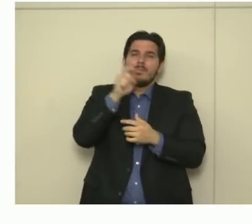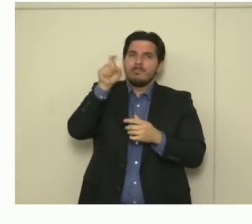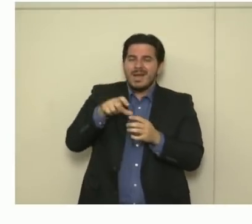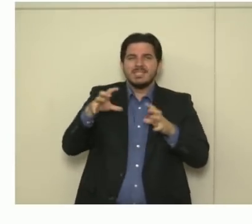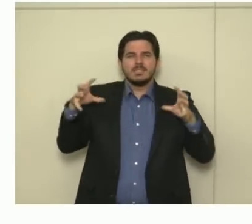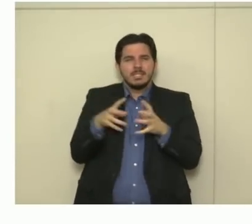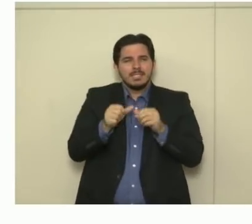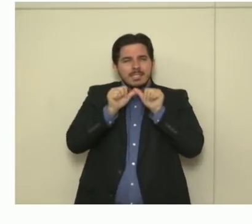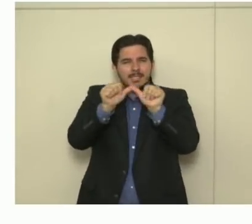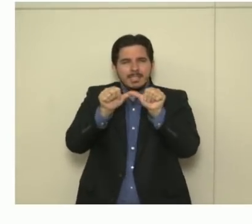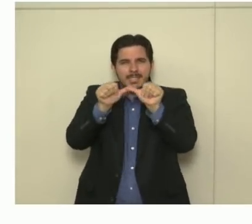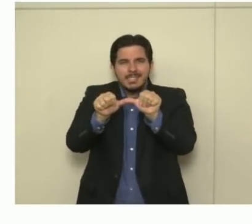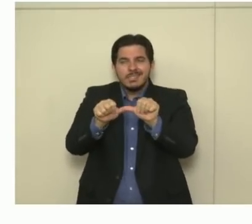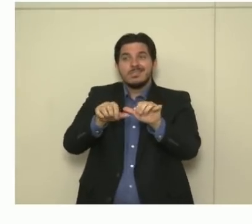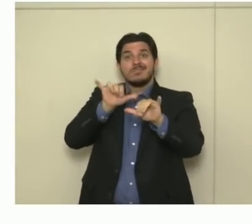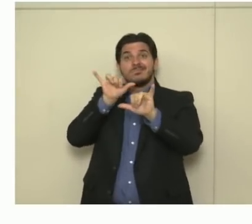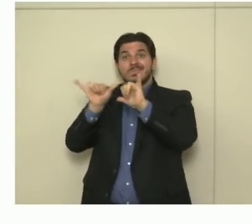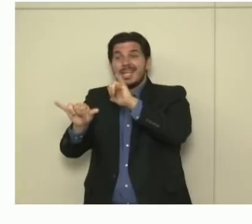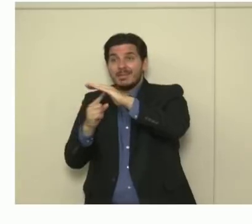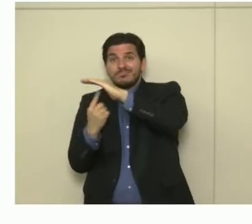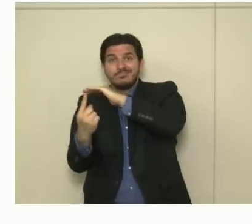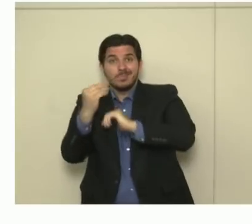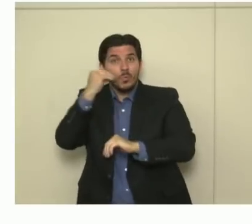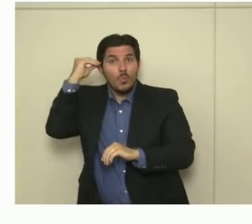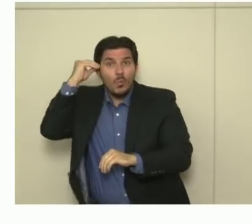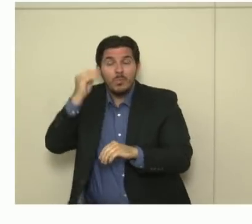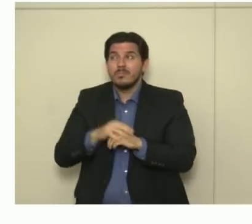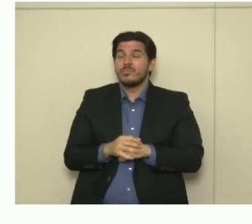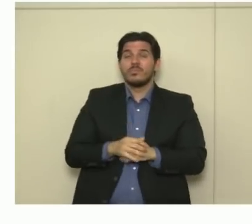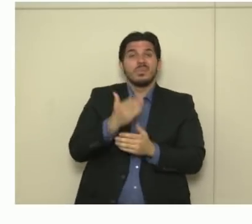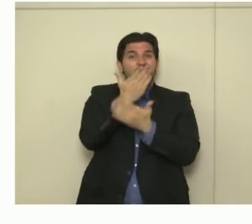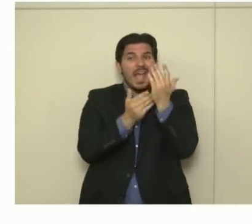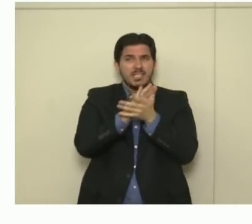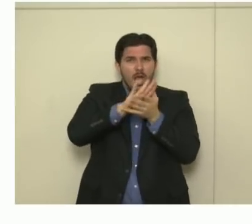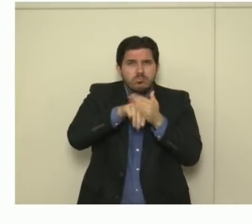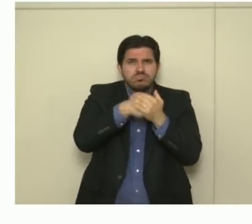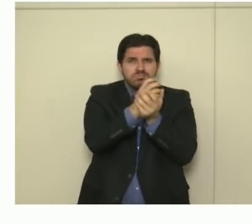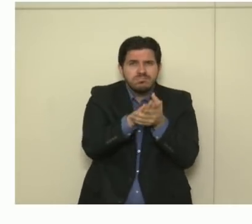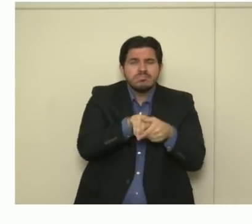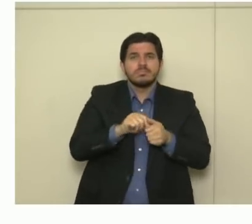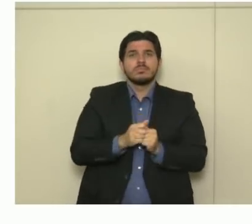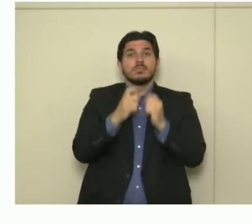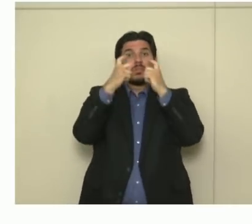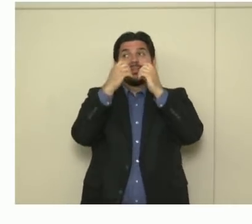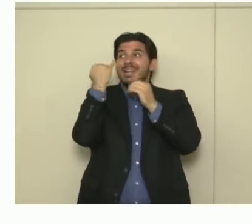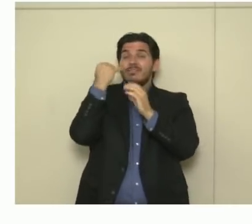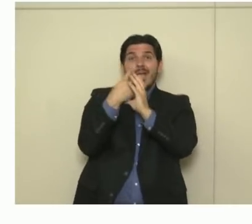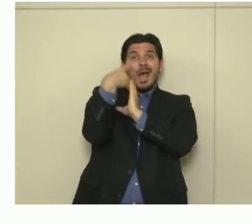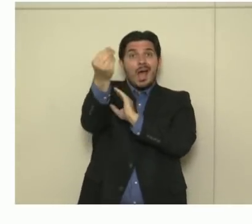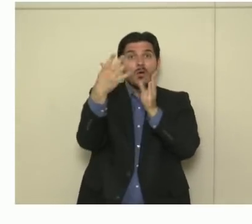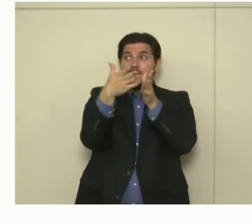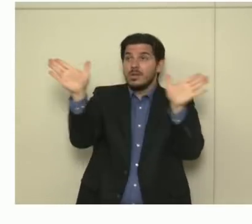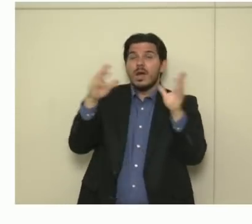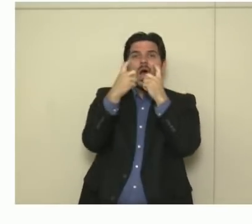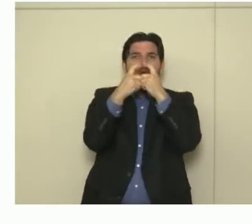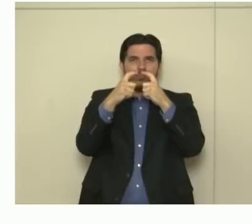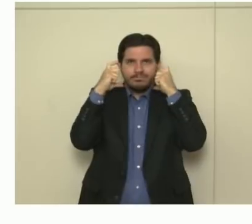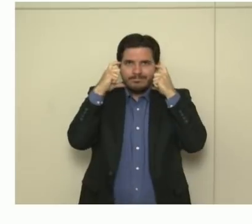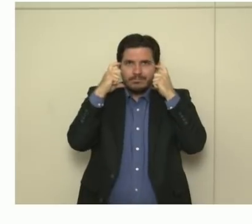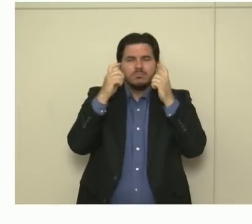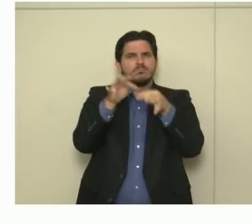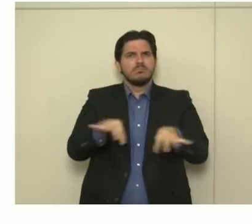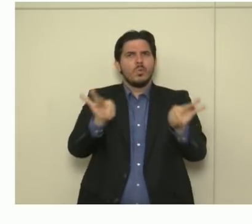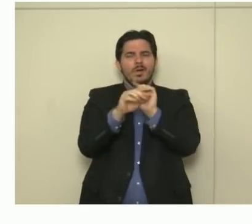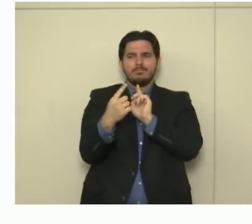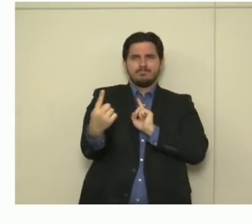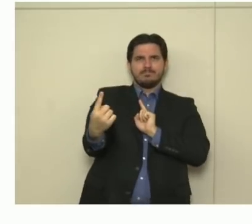home, washing your hands and keeping things clean, everybody wearing face coverings in public, maintain that social distancing. And